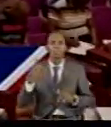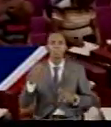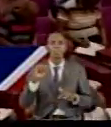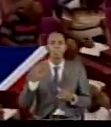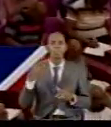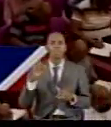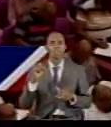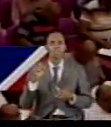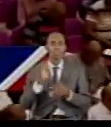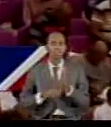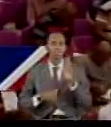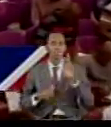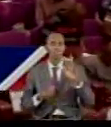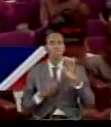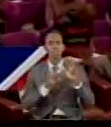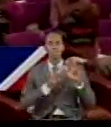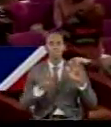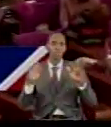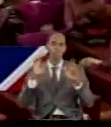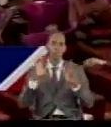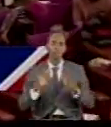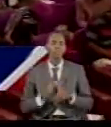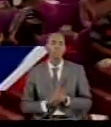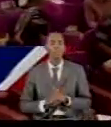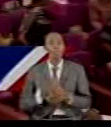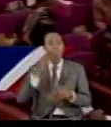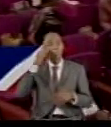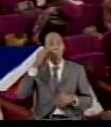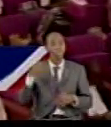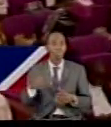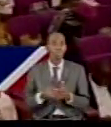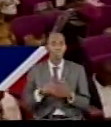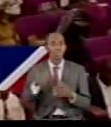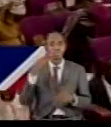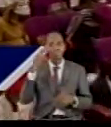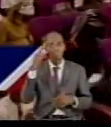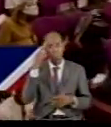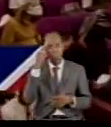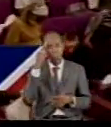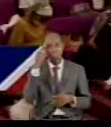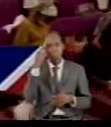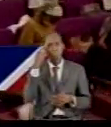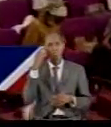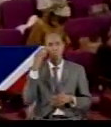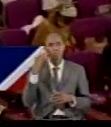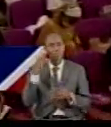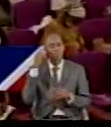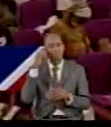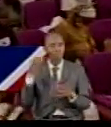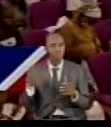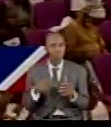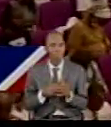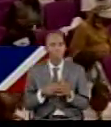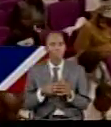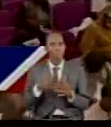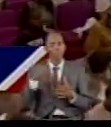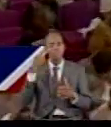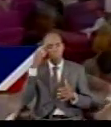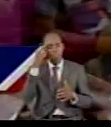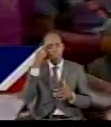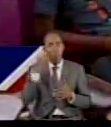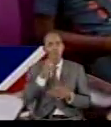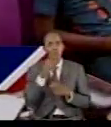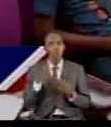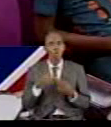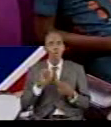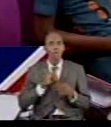5. For this cause, when I could no longer forbear,